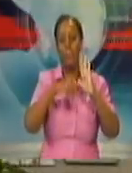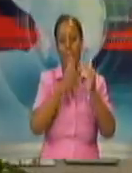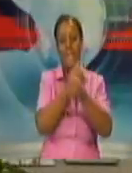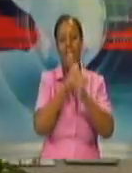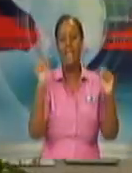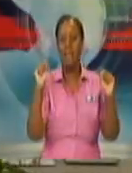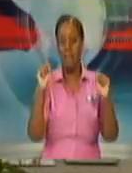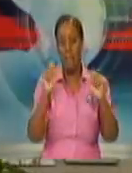Trinidad and Tobago.